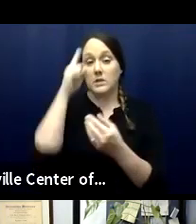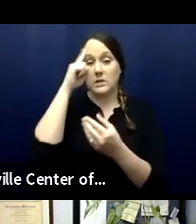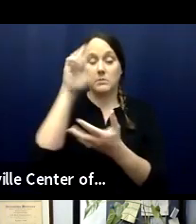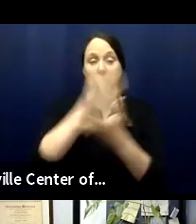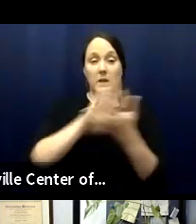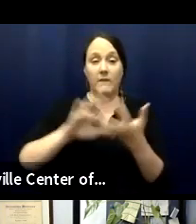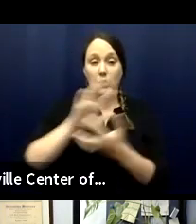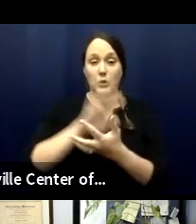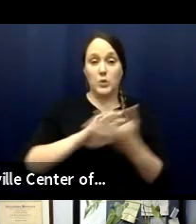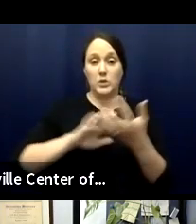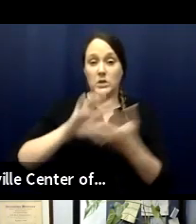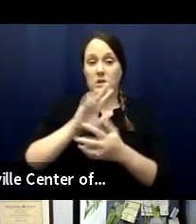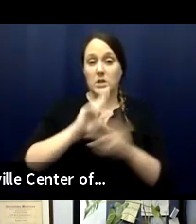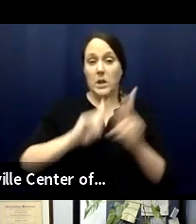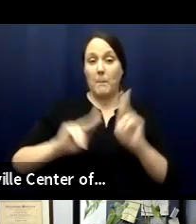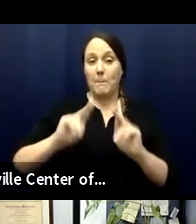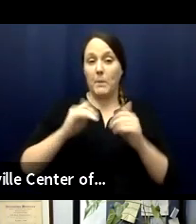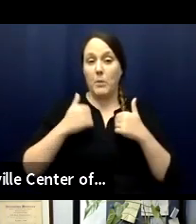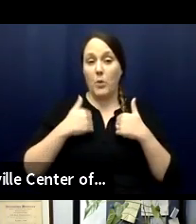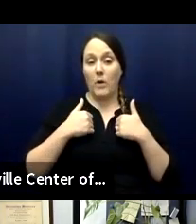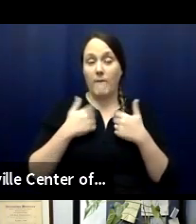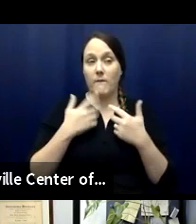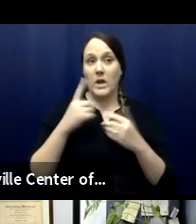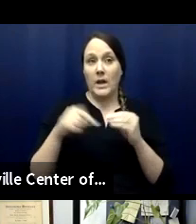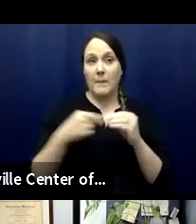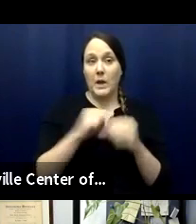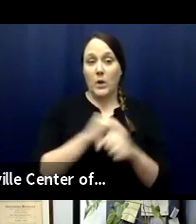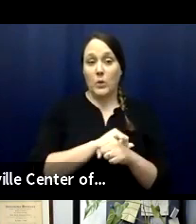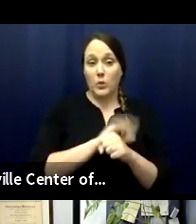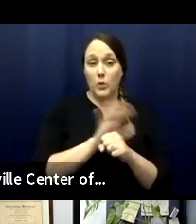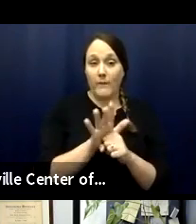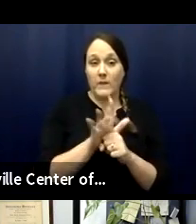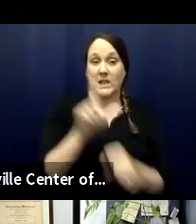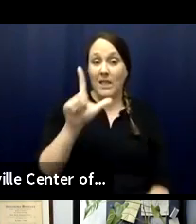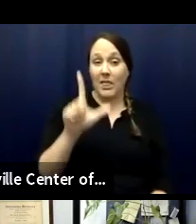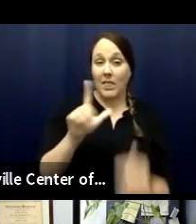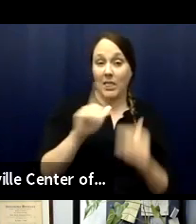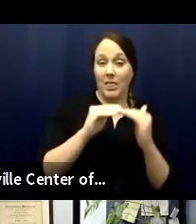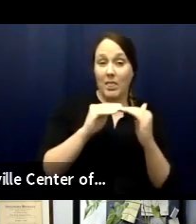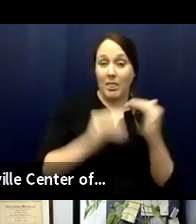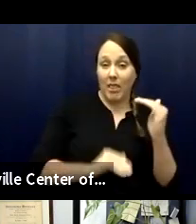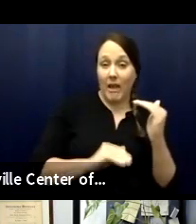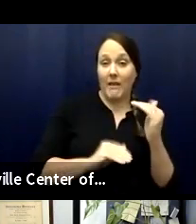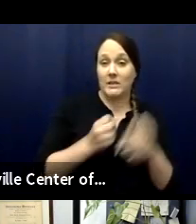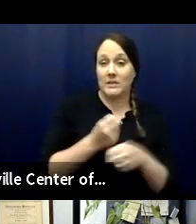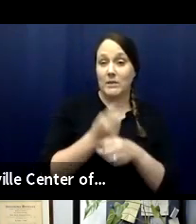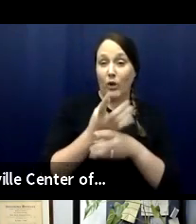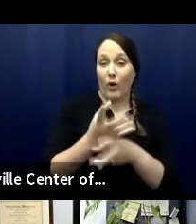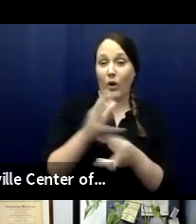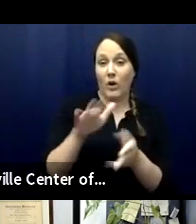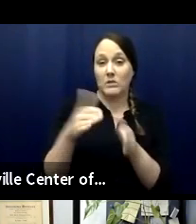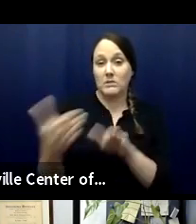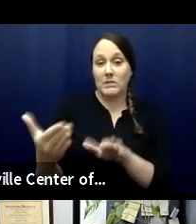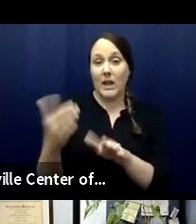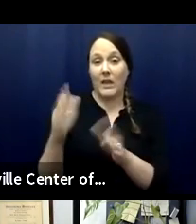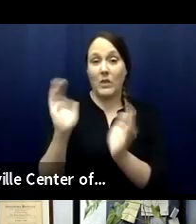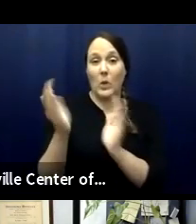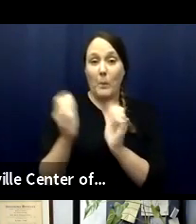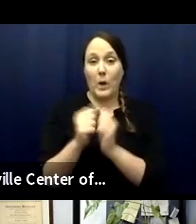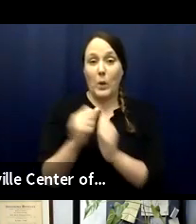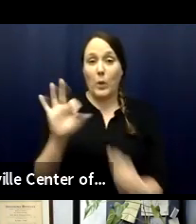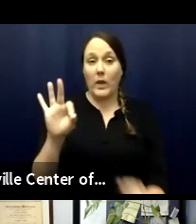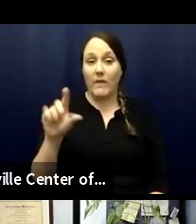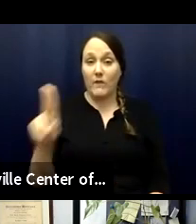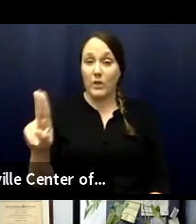that COVID is less deadly than the flu. And of course, we know the flu comes around every year.